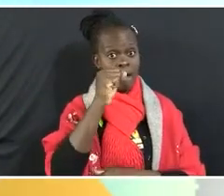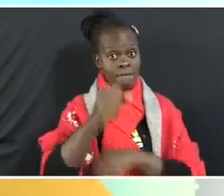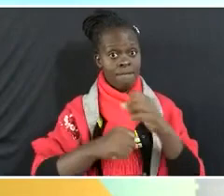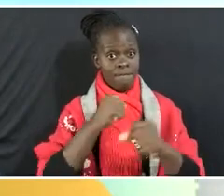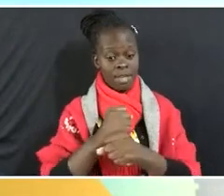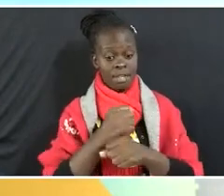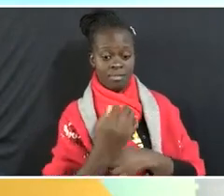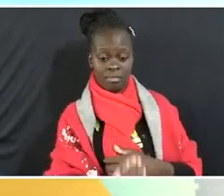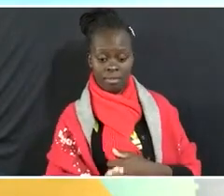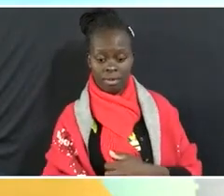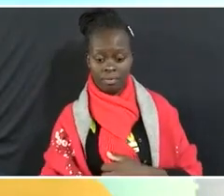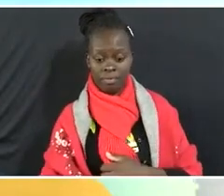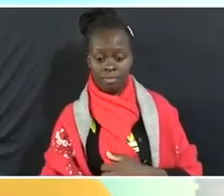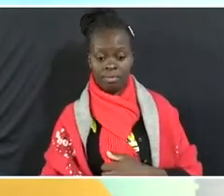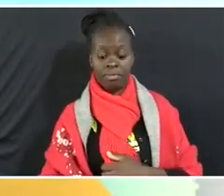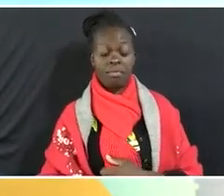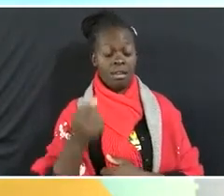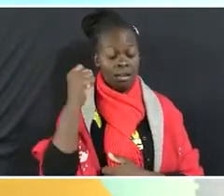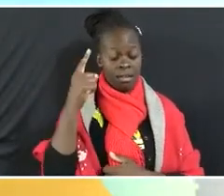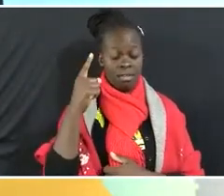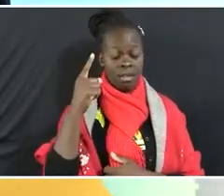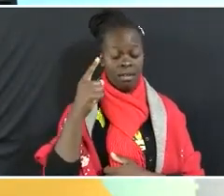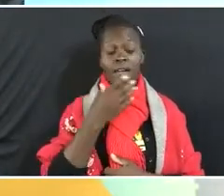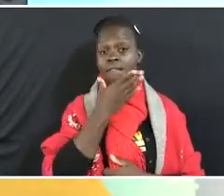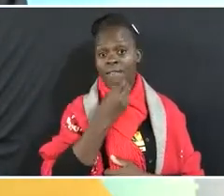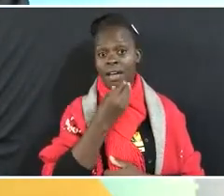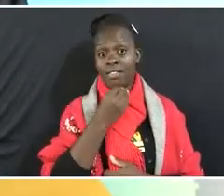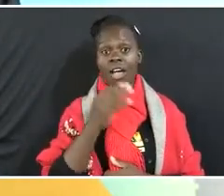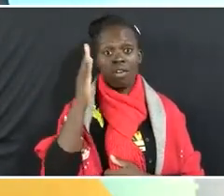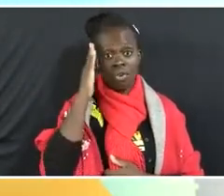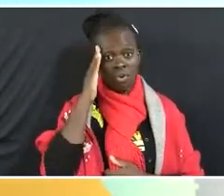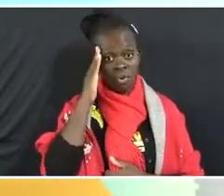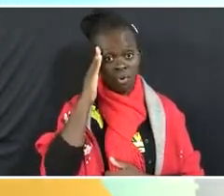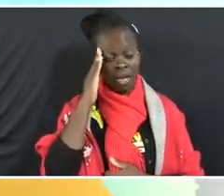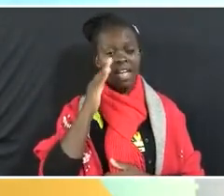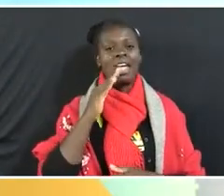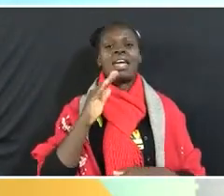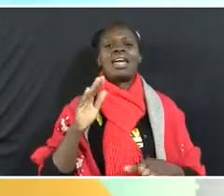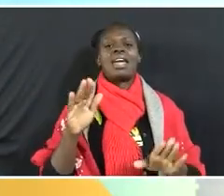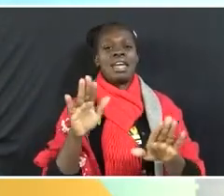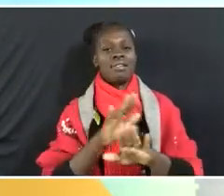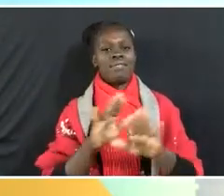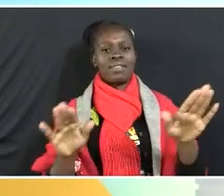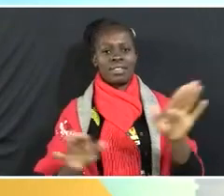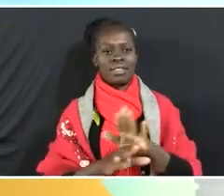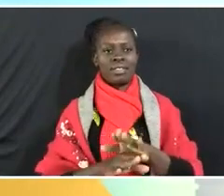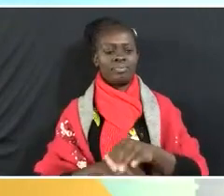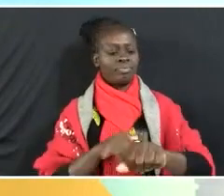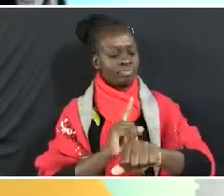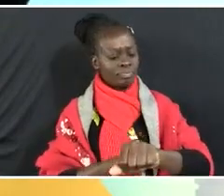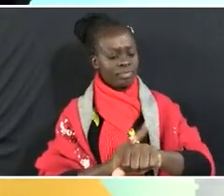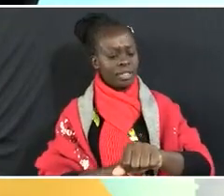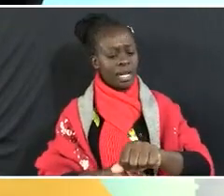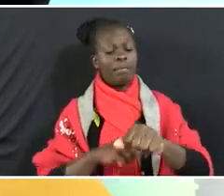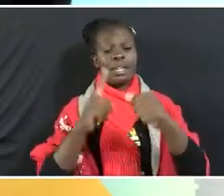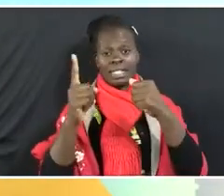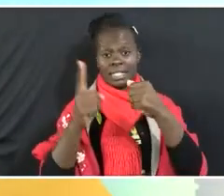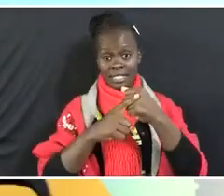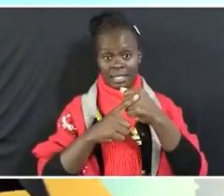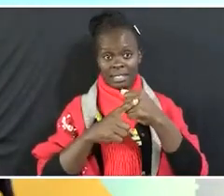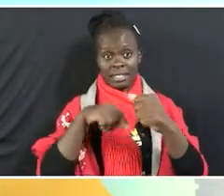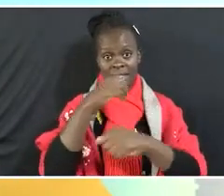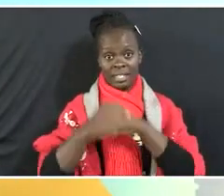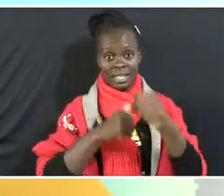daddy knows a lot. When I was 6 years old, I believed my dad